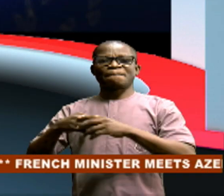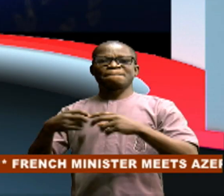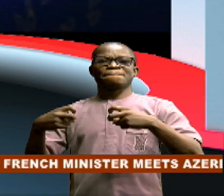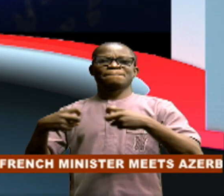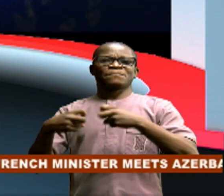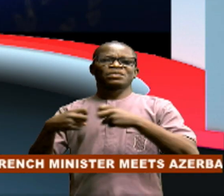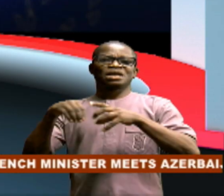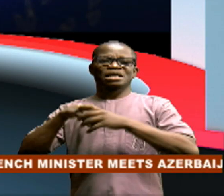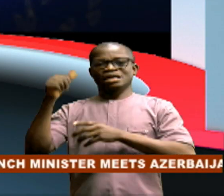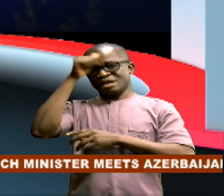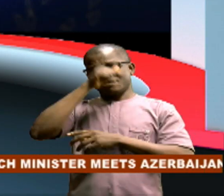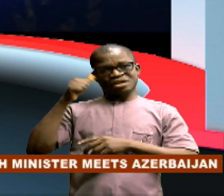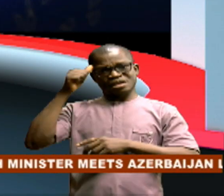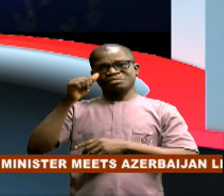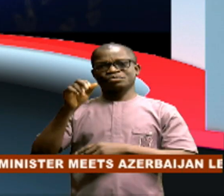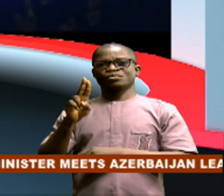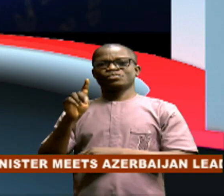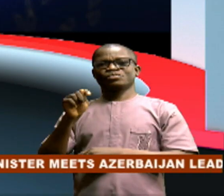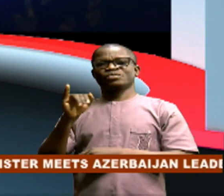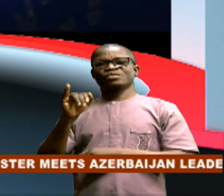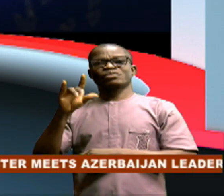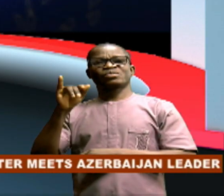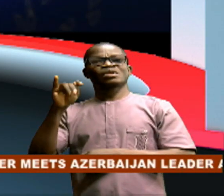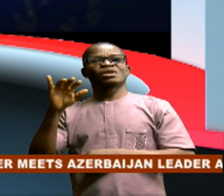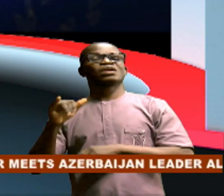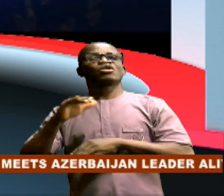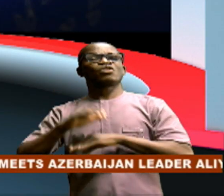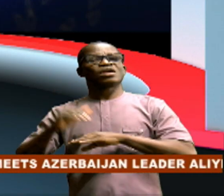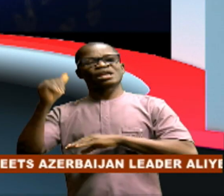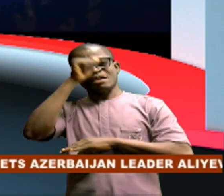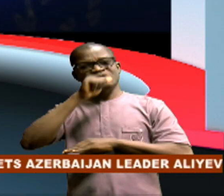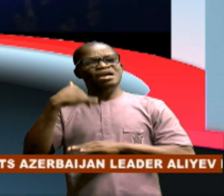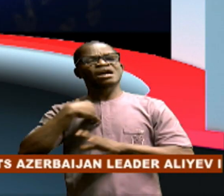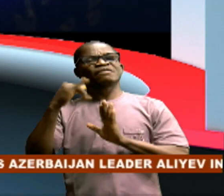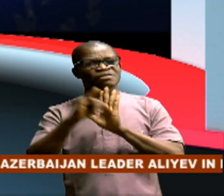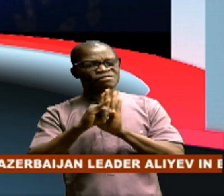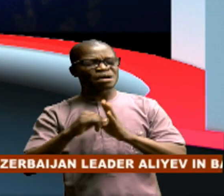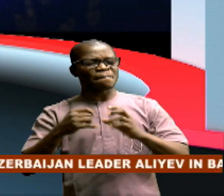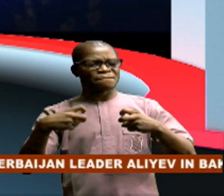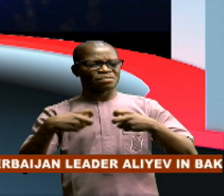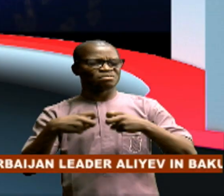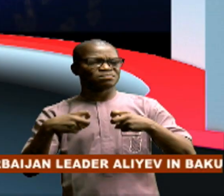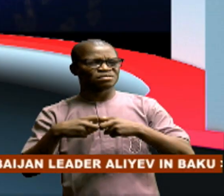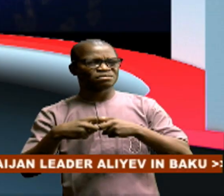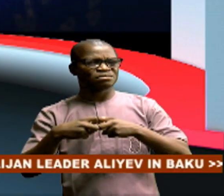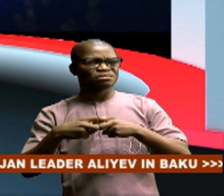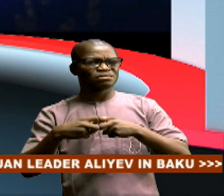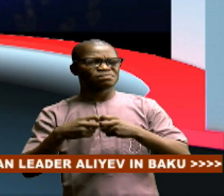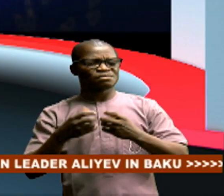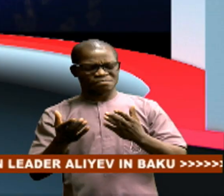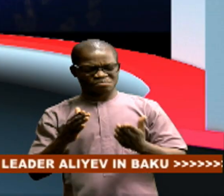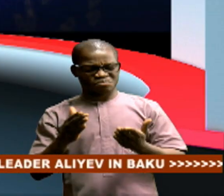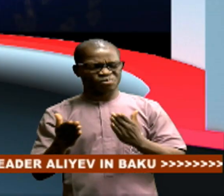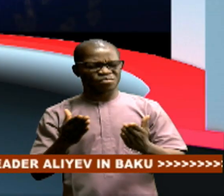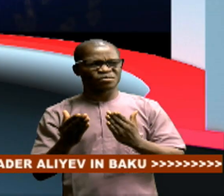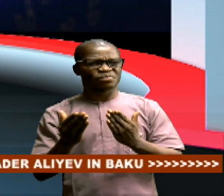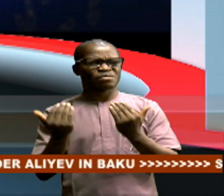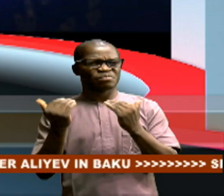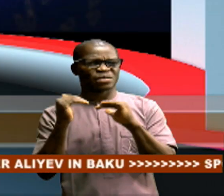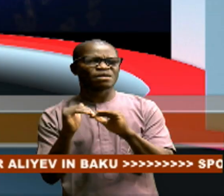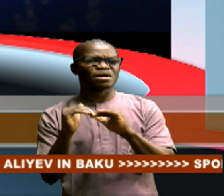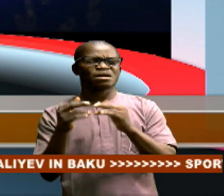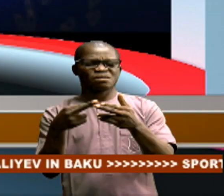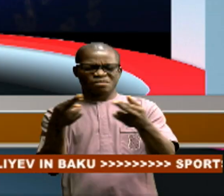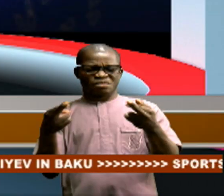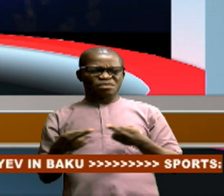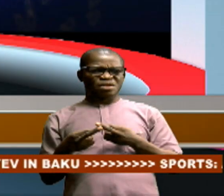Africa, utility regulators on the continent have identified power system flexibility, leveraging regional electricity